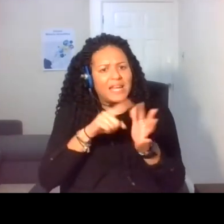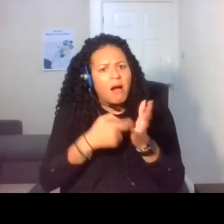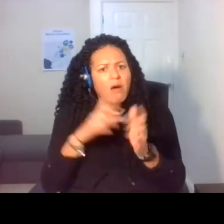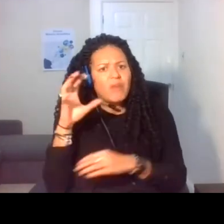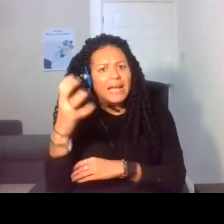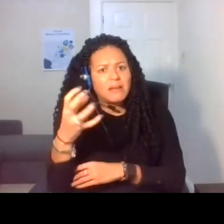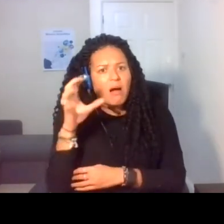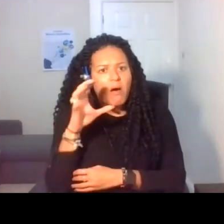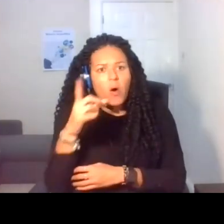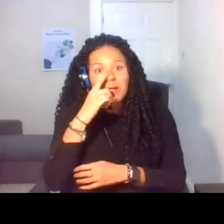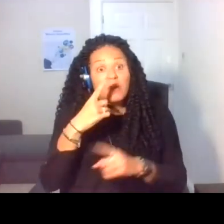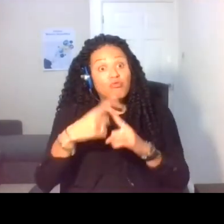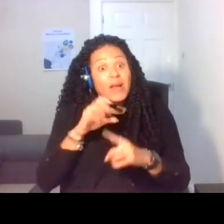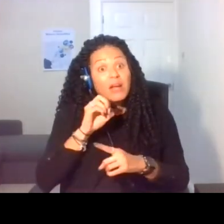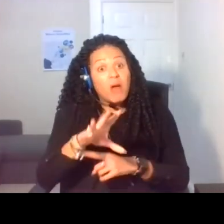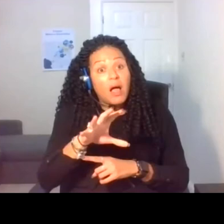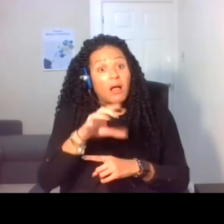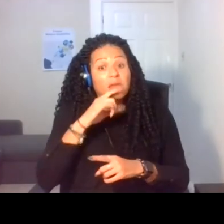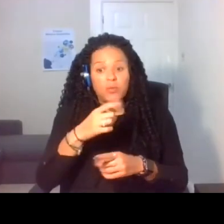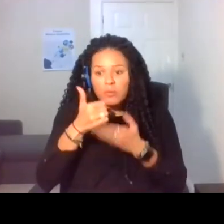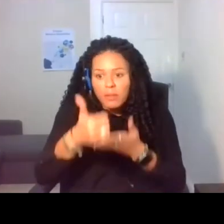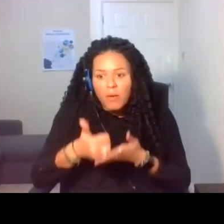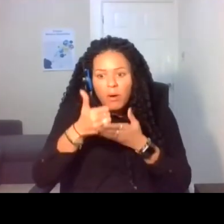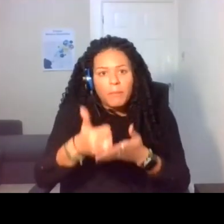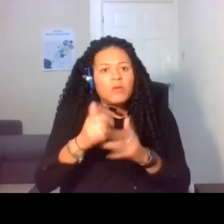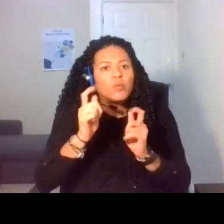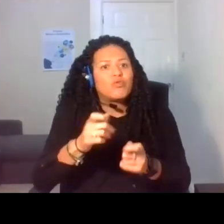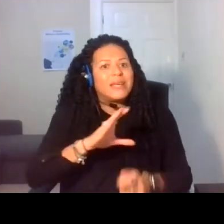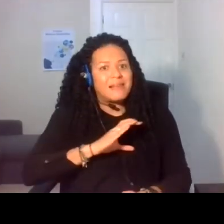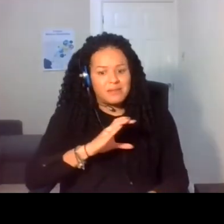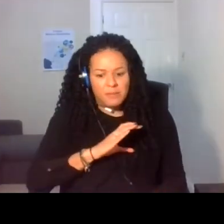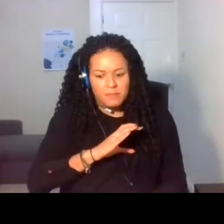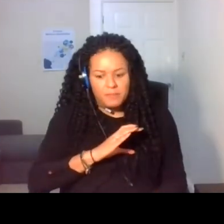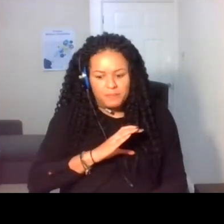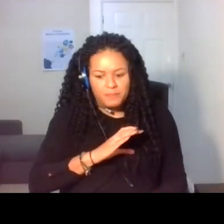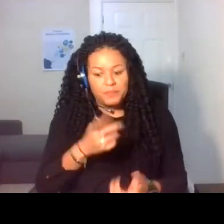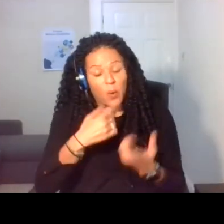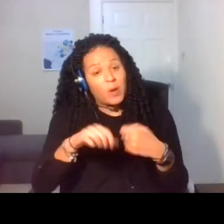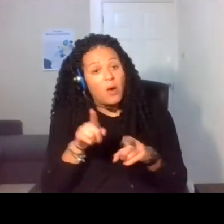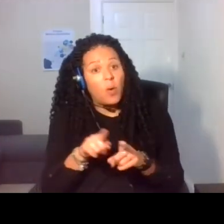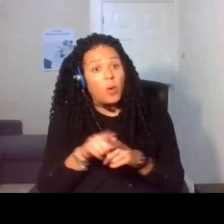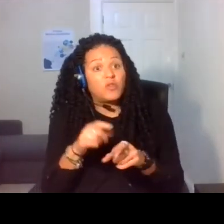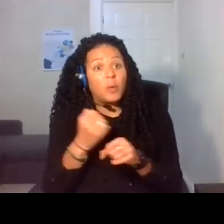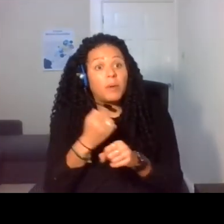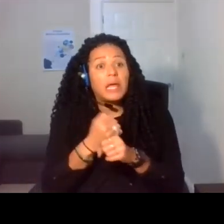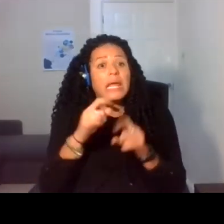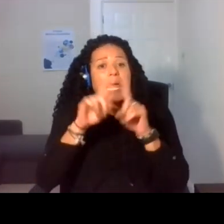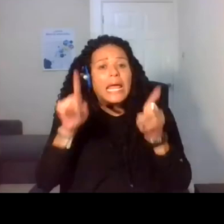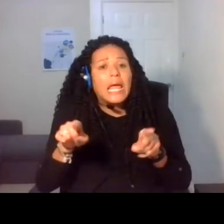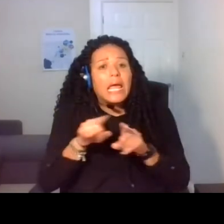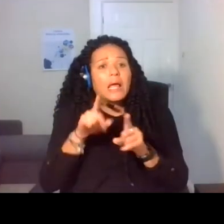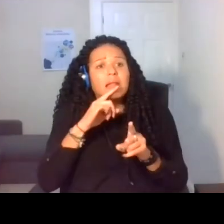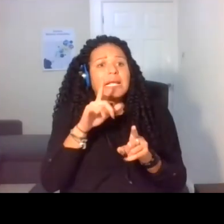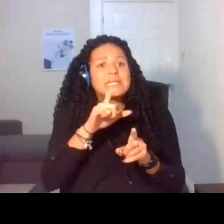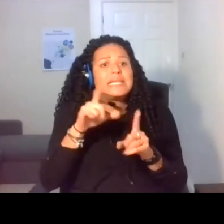generate X-rays for radiotherapies to treat some form of cancers. We also produce imaging sensors like CCD